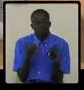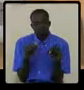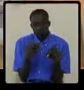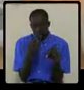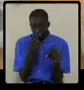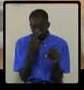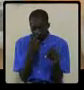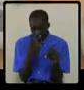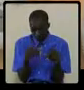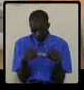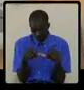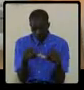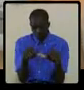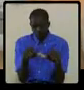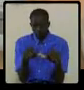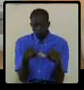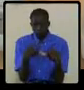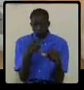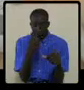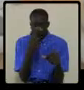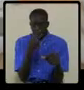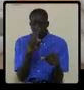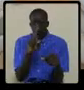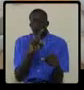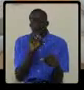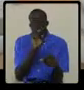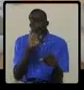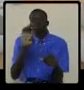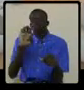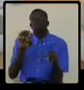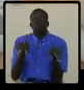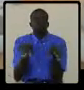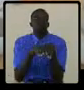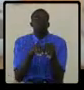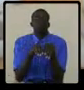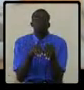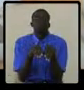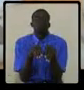Now, as we continue, let's see what iron does.